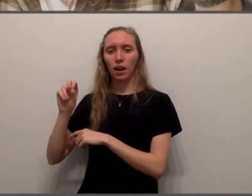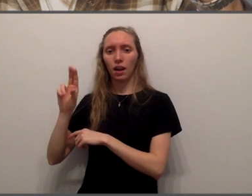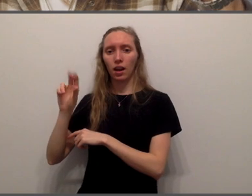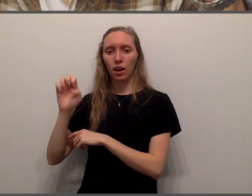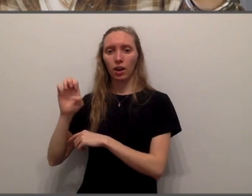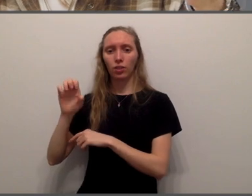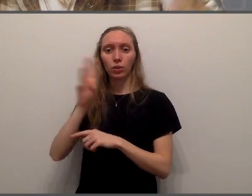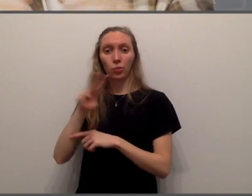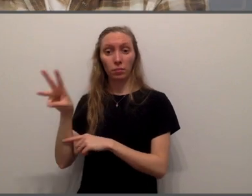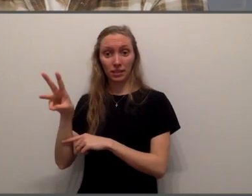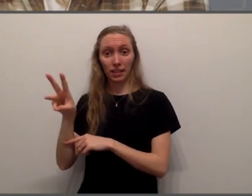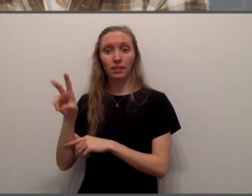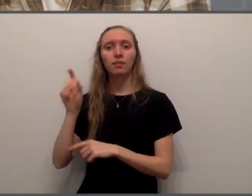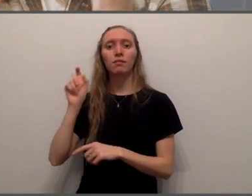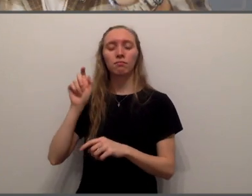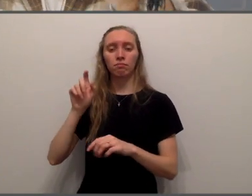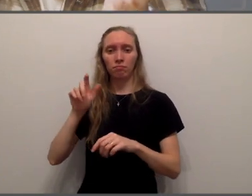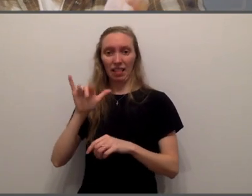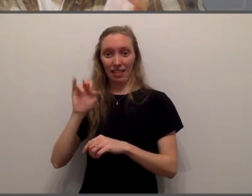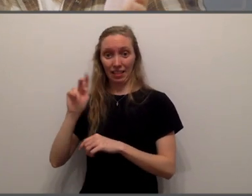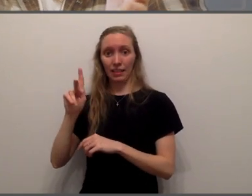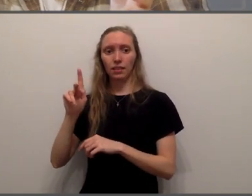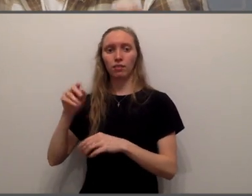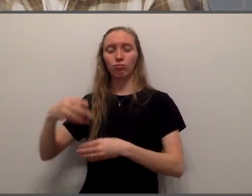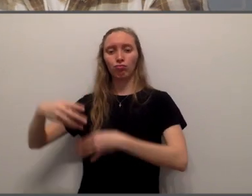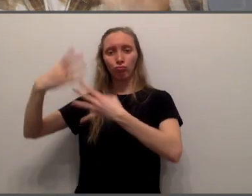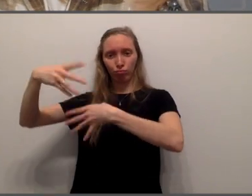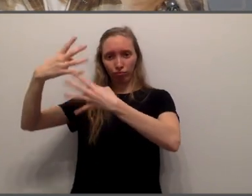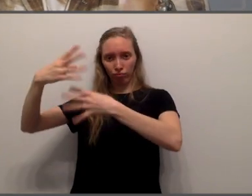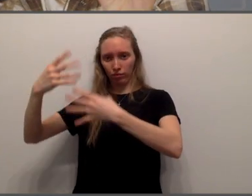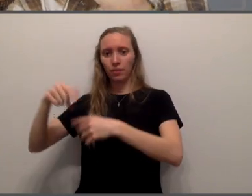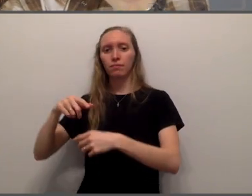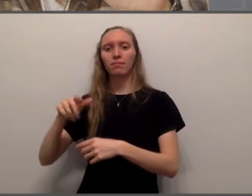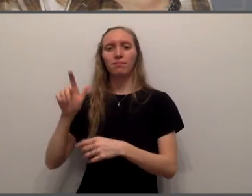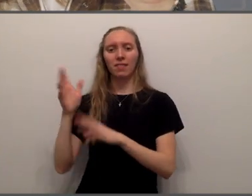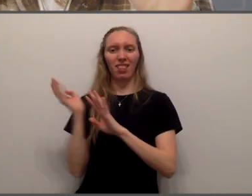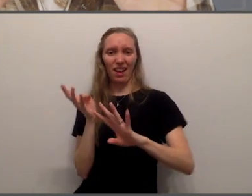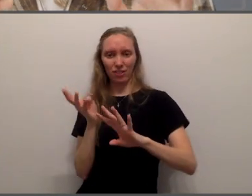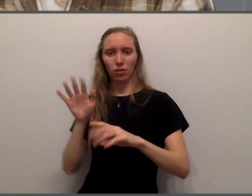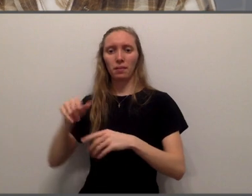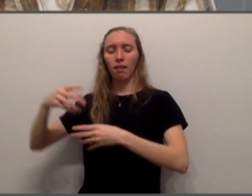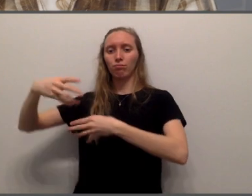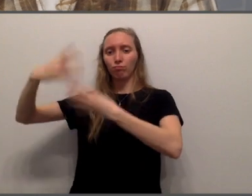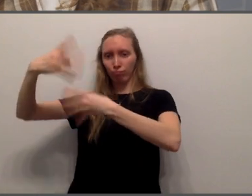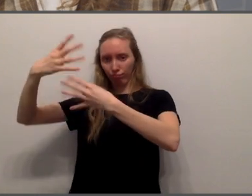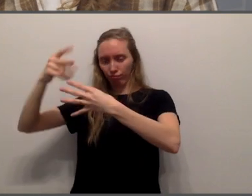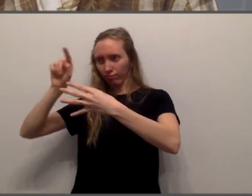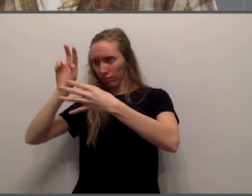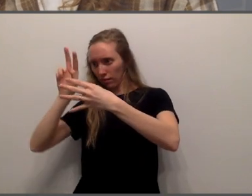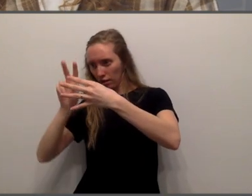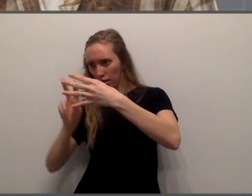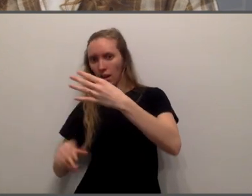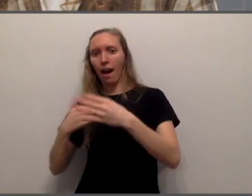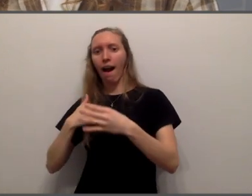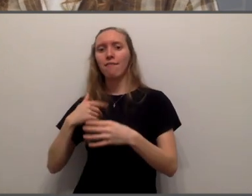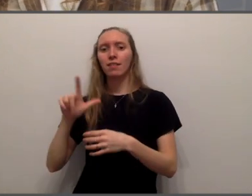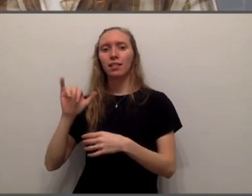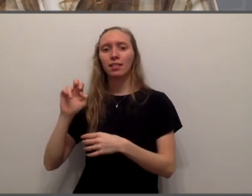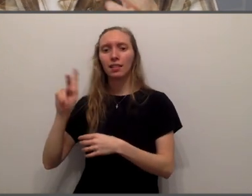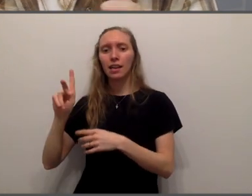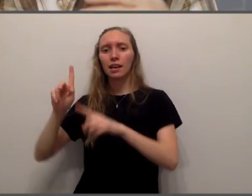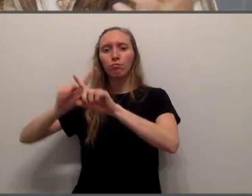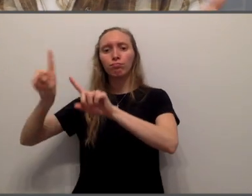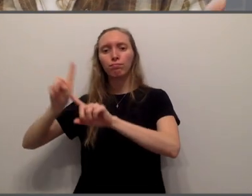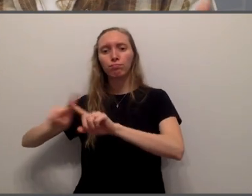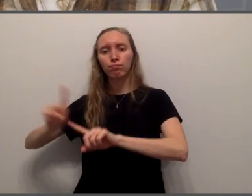scroll down that page of the local live stream, if you scroll down, you will see a number of different links to